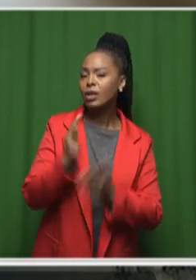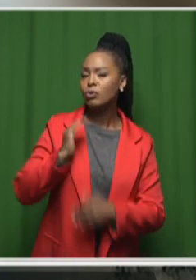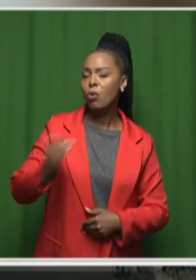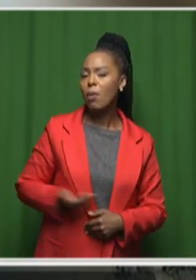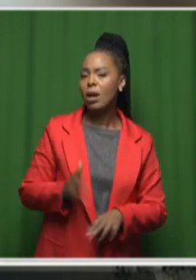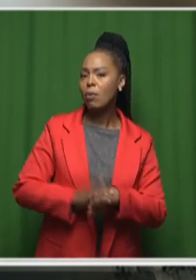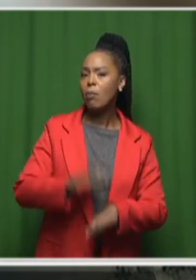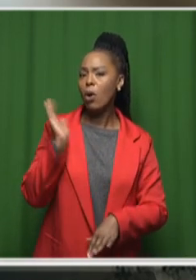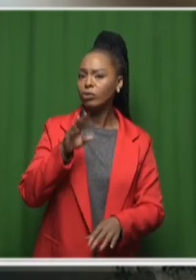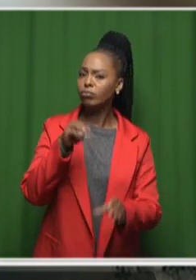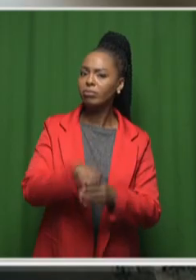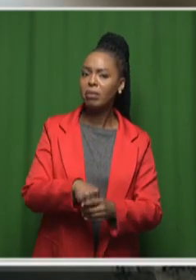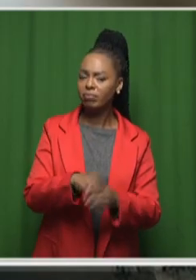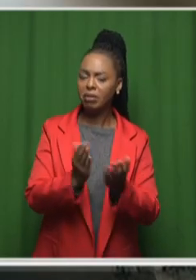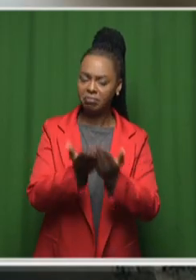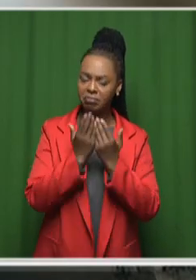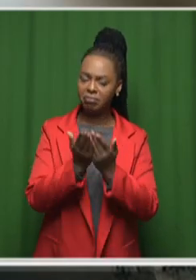pursue careers in tech?